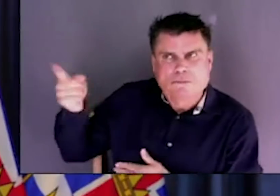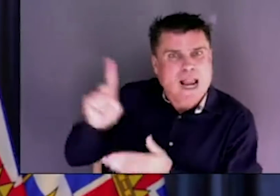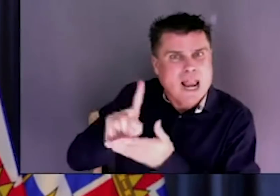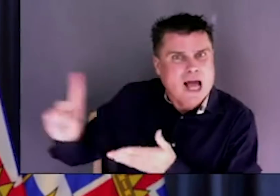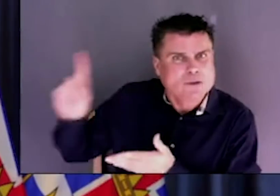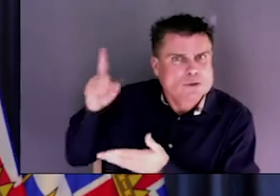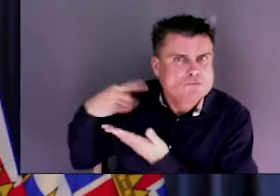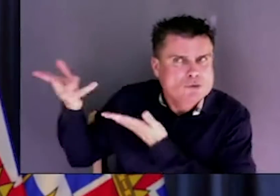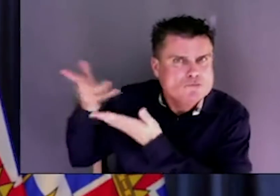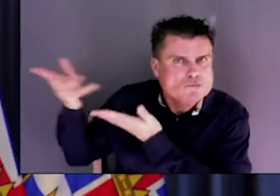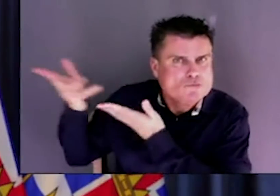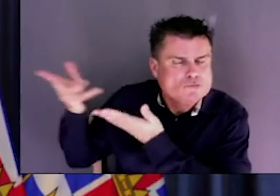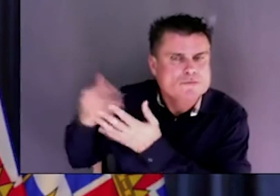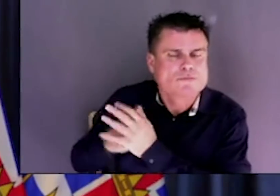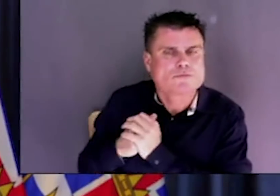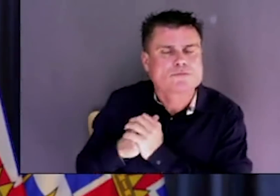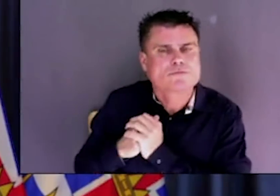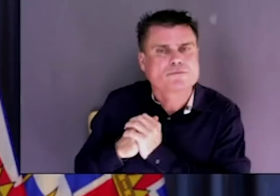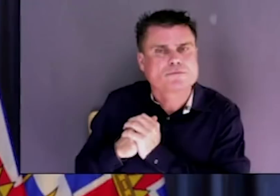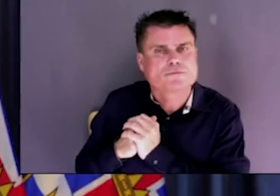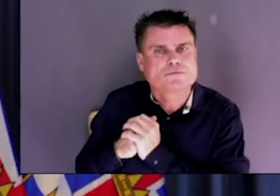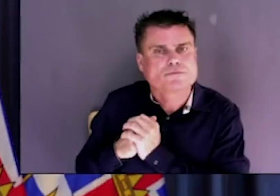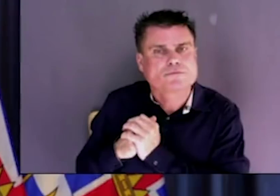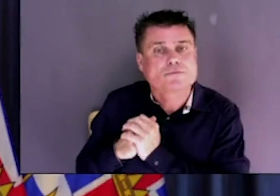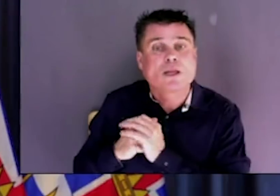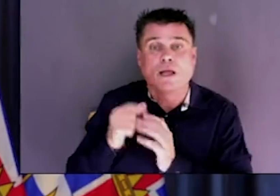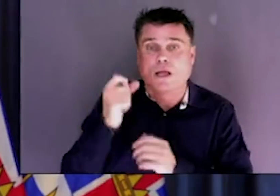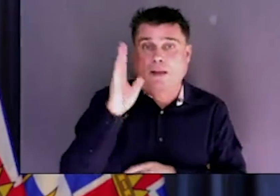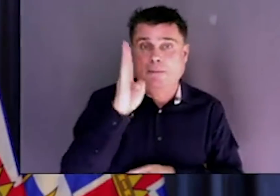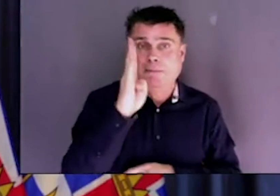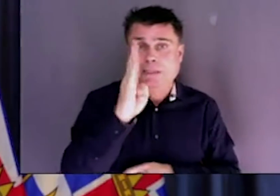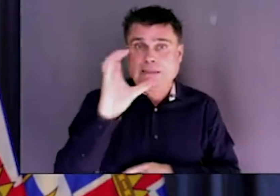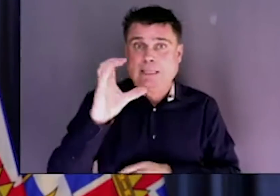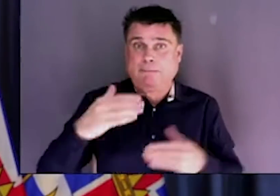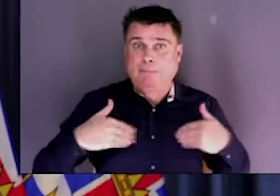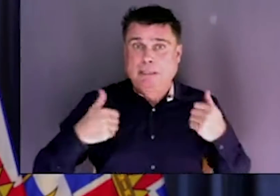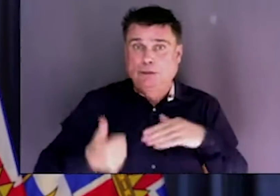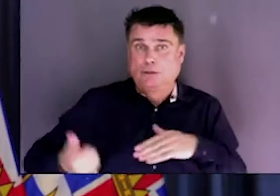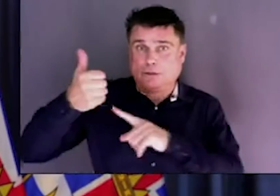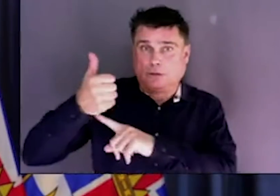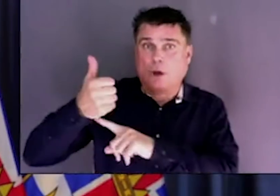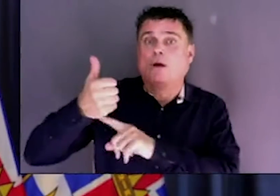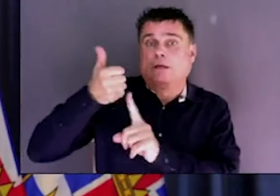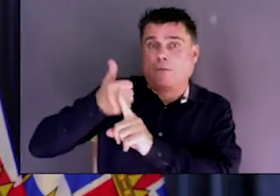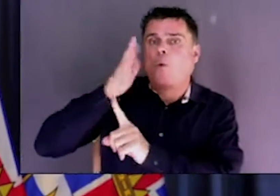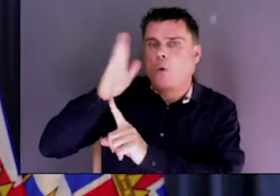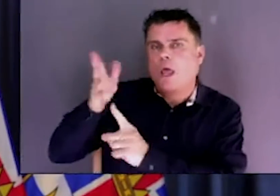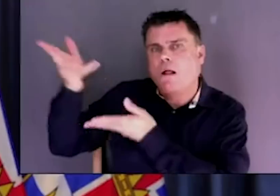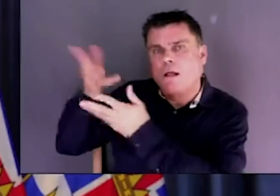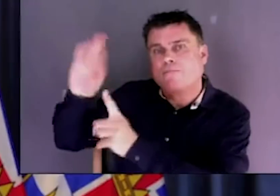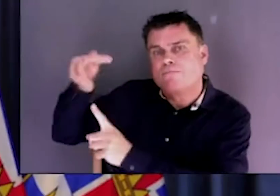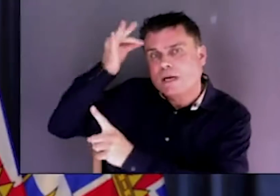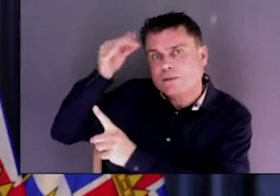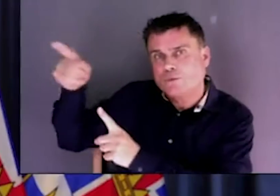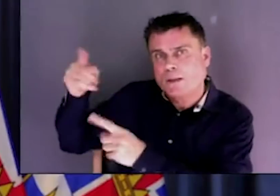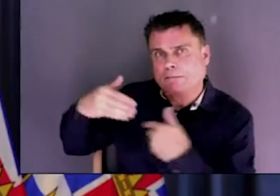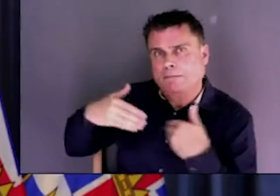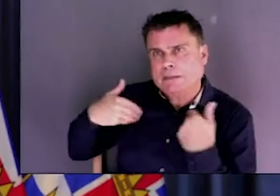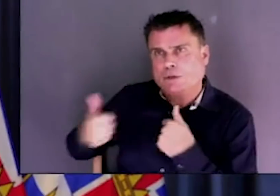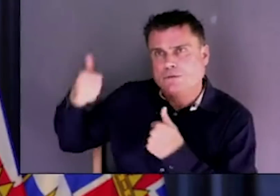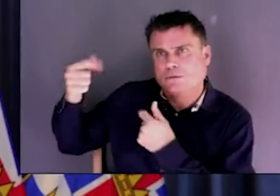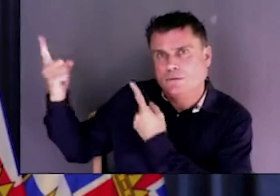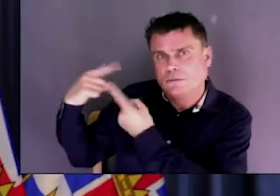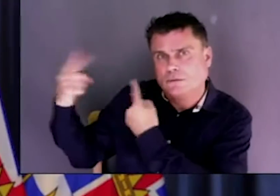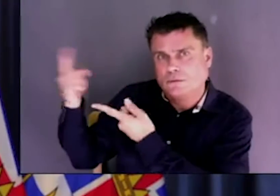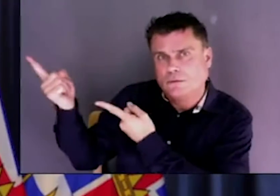Transportation, so that they can better understand that the BC Ferries, by and large, travel on inland waters. We've had some horrific